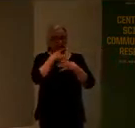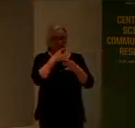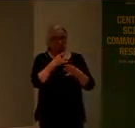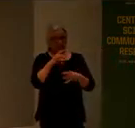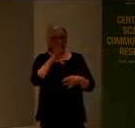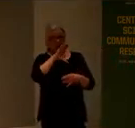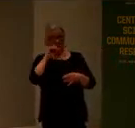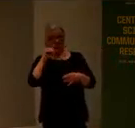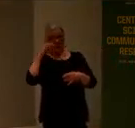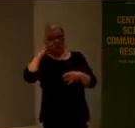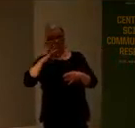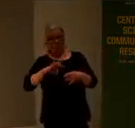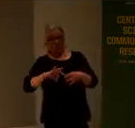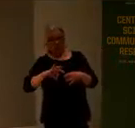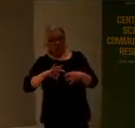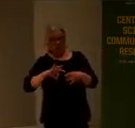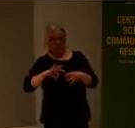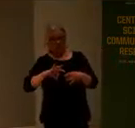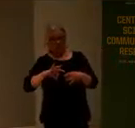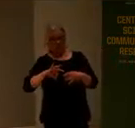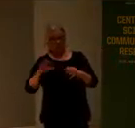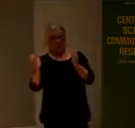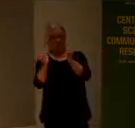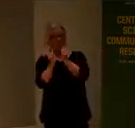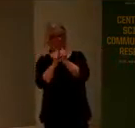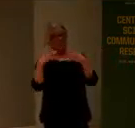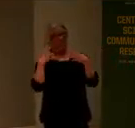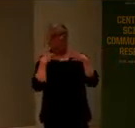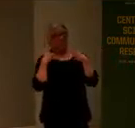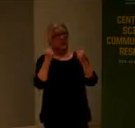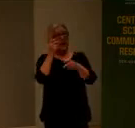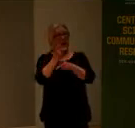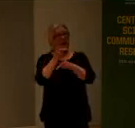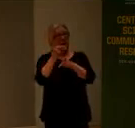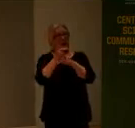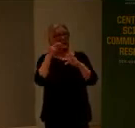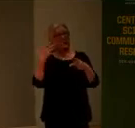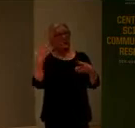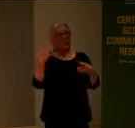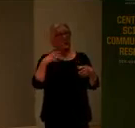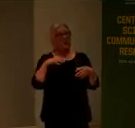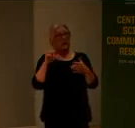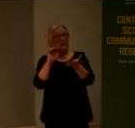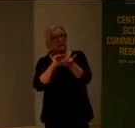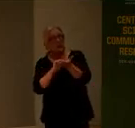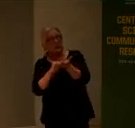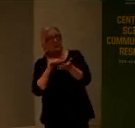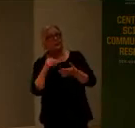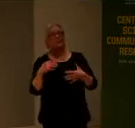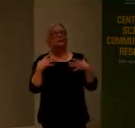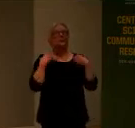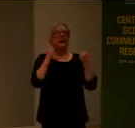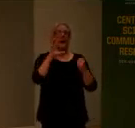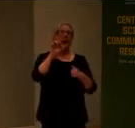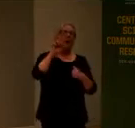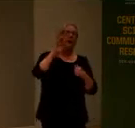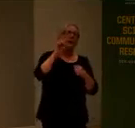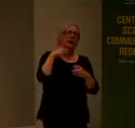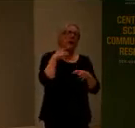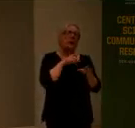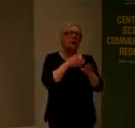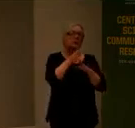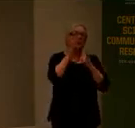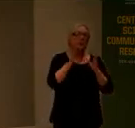co-benefit prescribing among healthcare practitioners, health behavior specialists, where when they're working especially